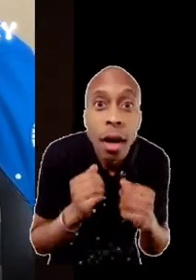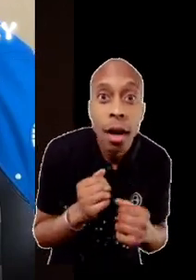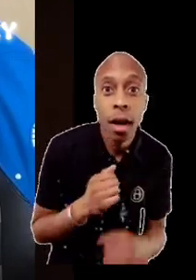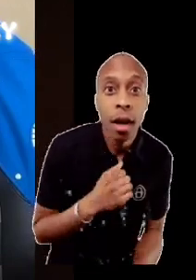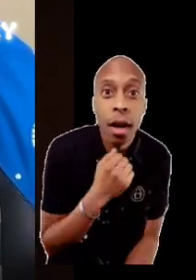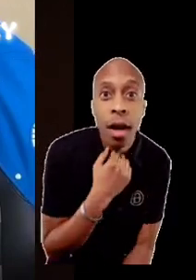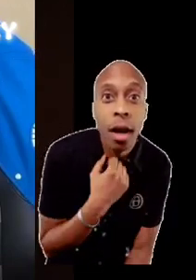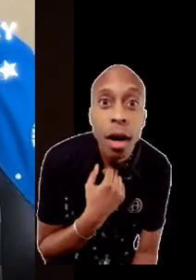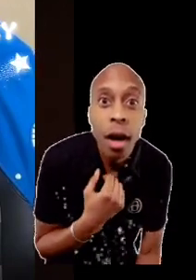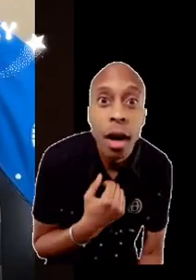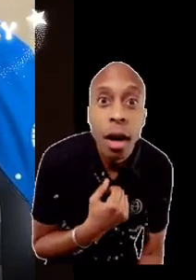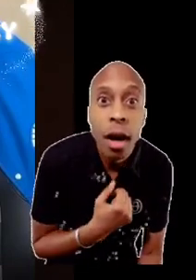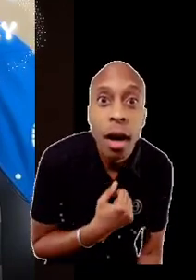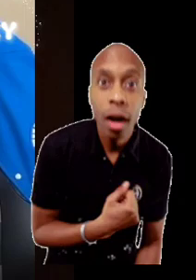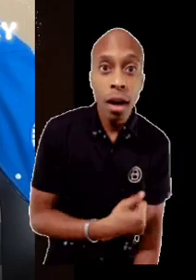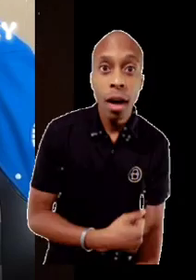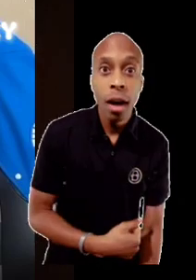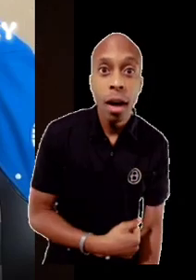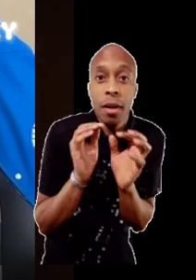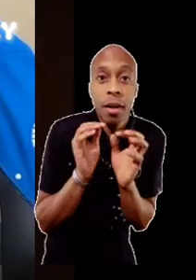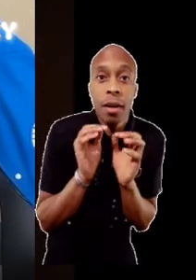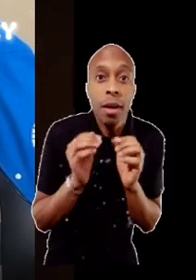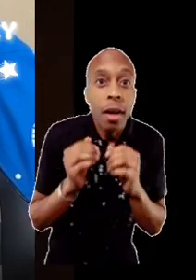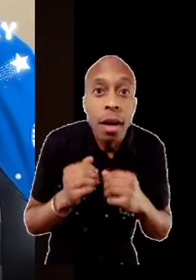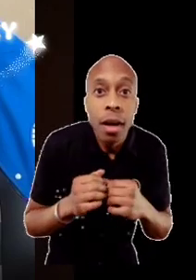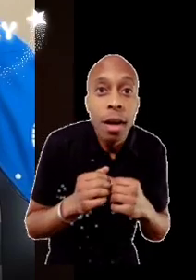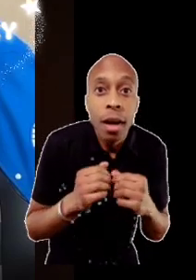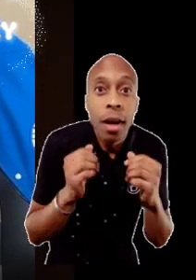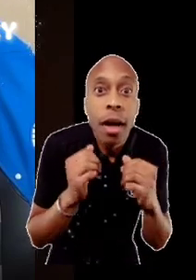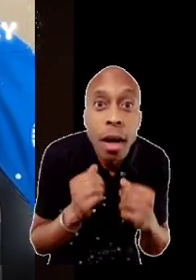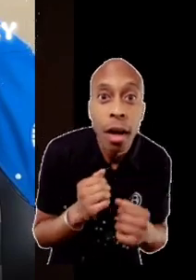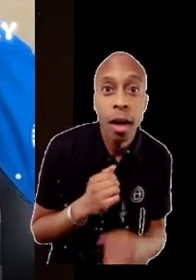Wanna be careful, you know. You hear me?